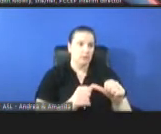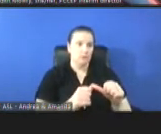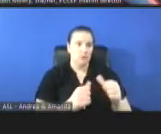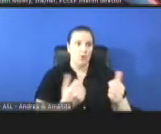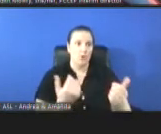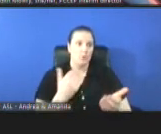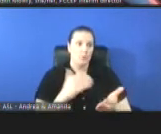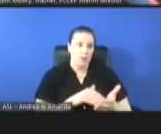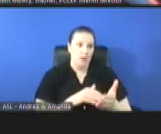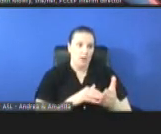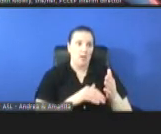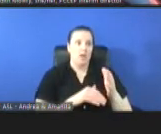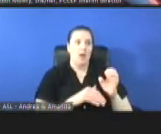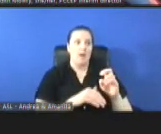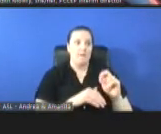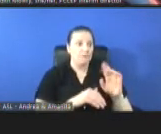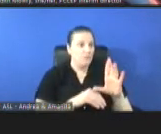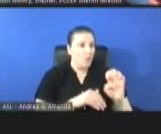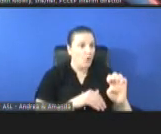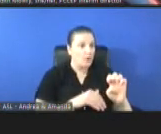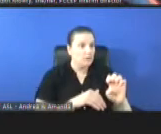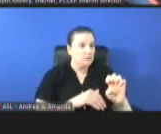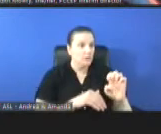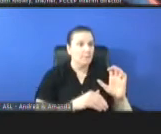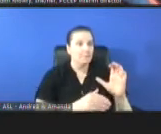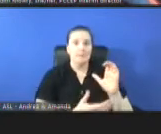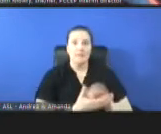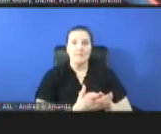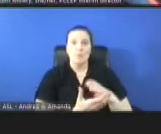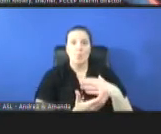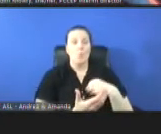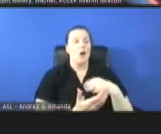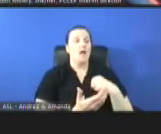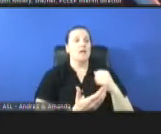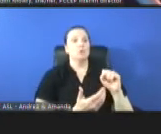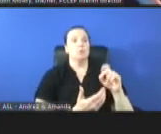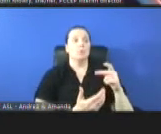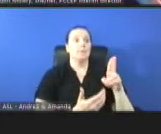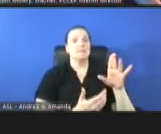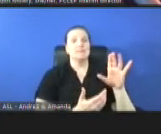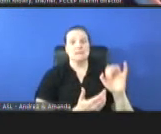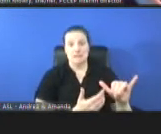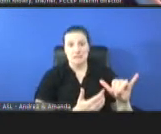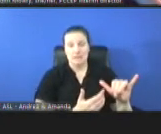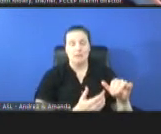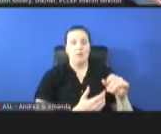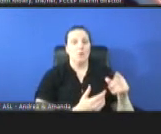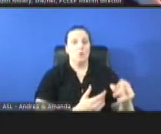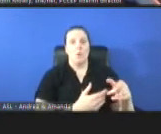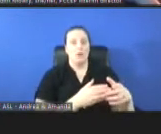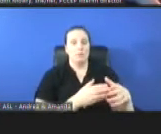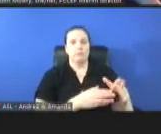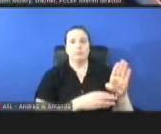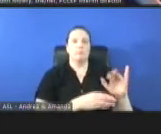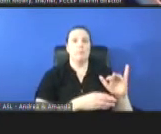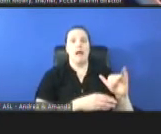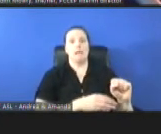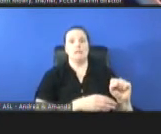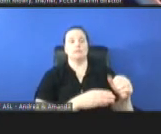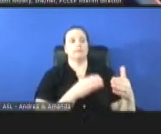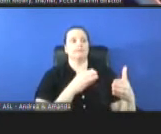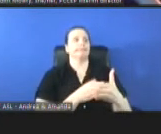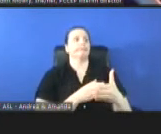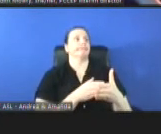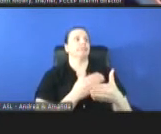reinforce beliefs that are white supremacist or biased in any way against